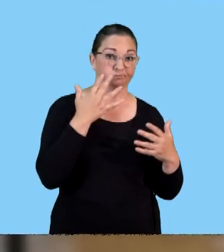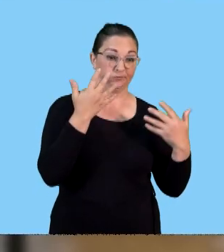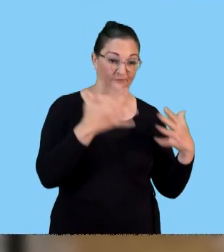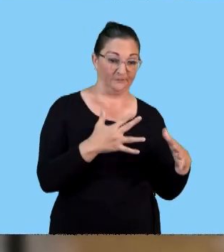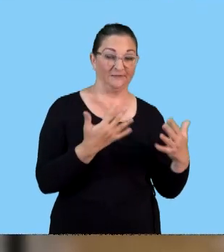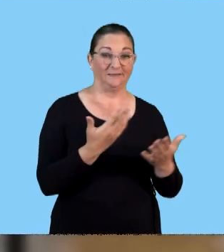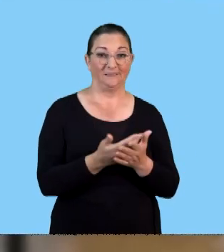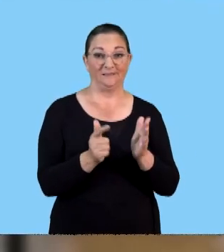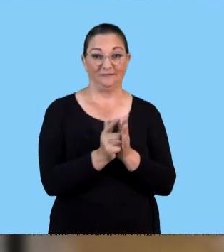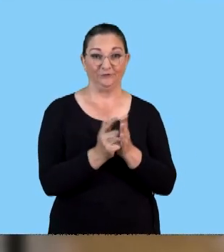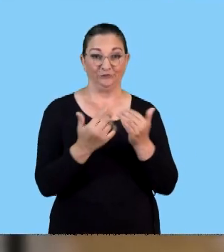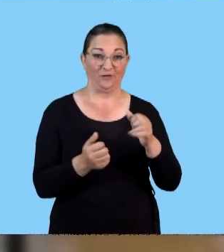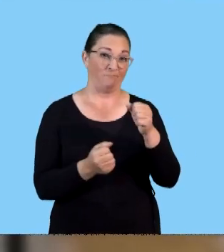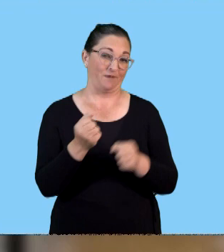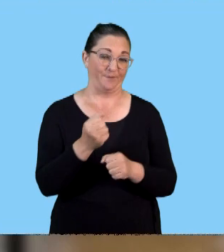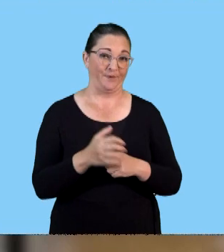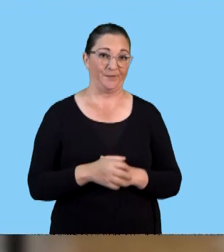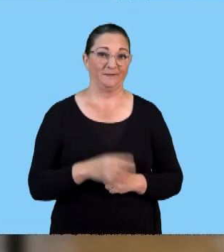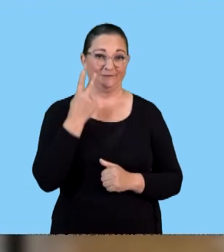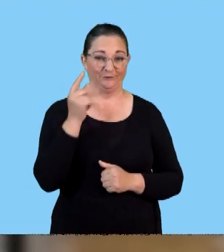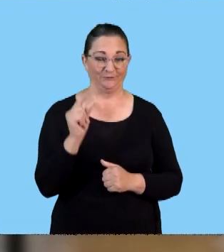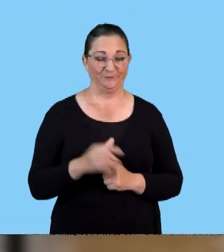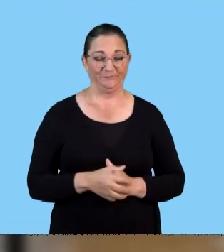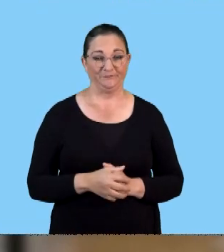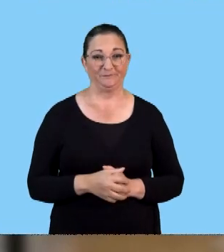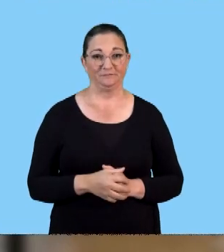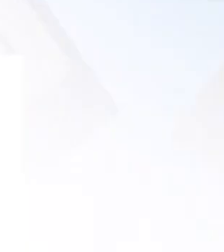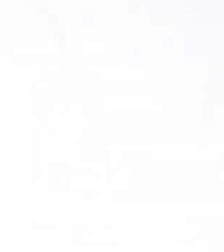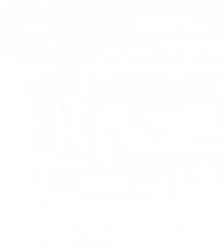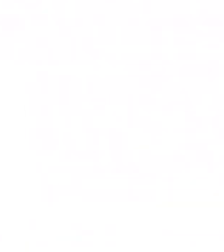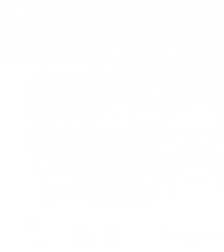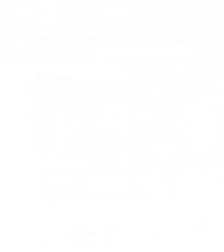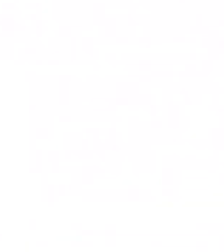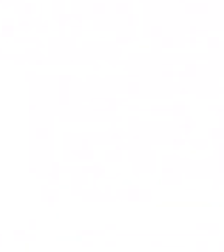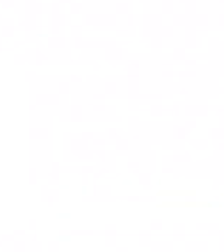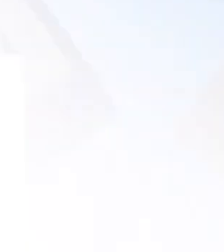After the break, I will wrap up today's lesson. See you after the break.